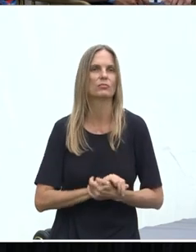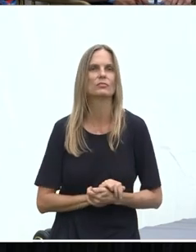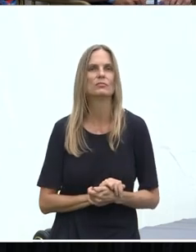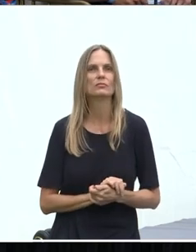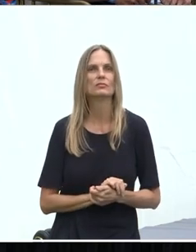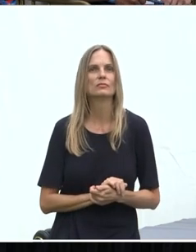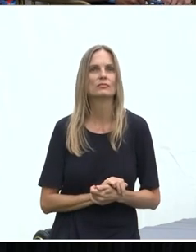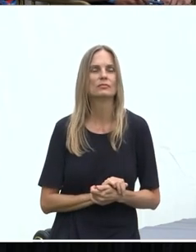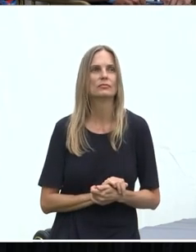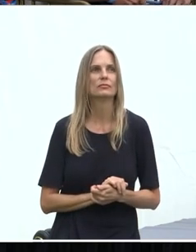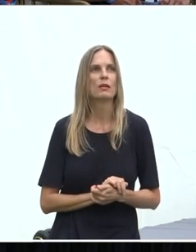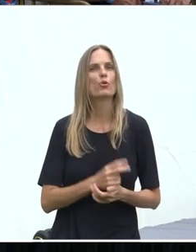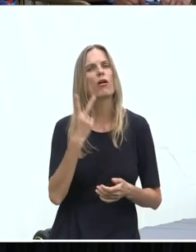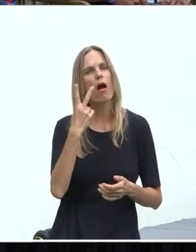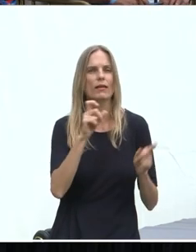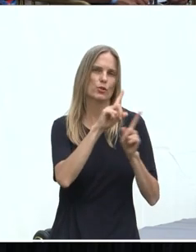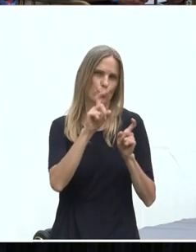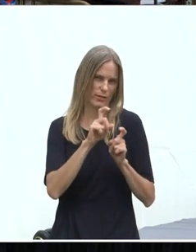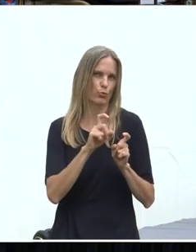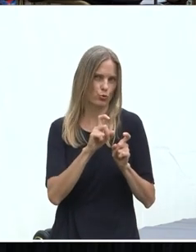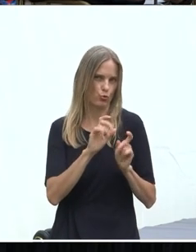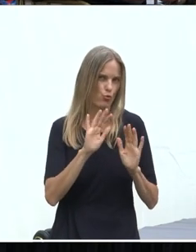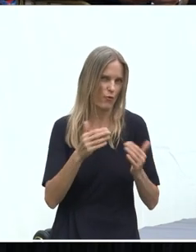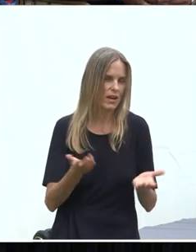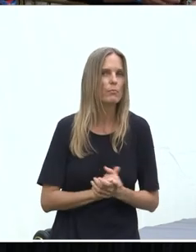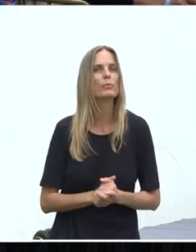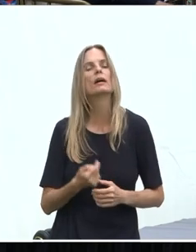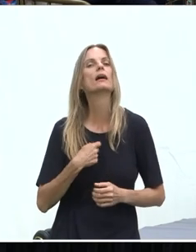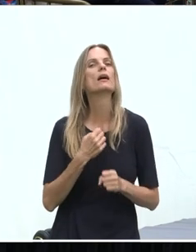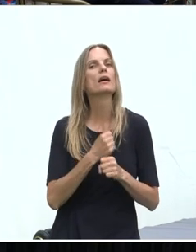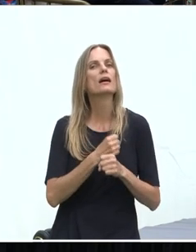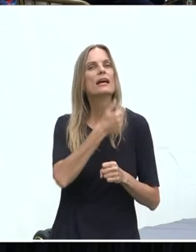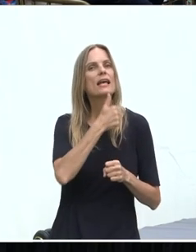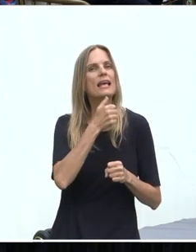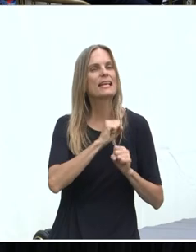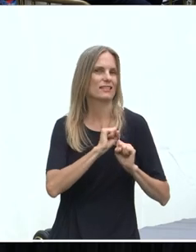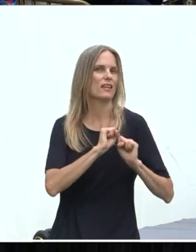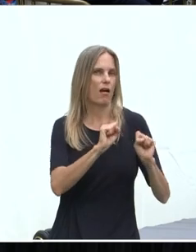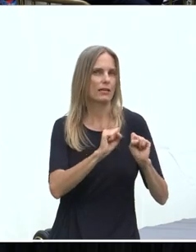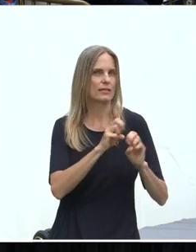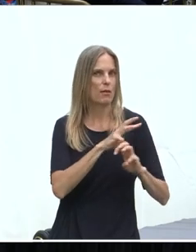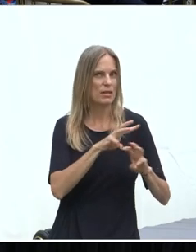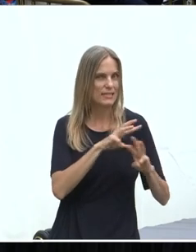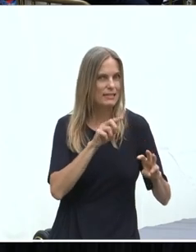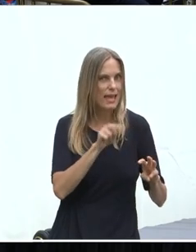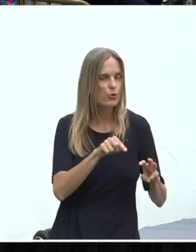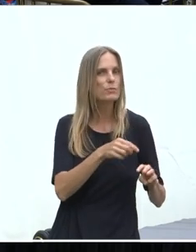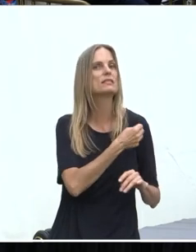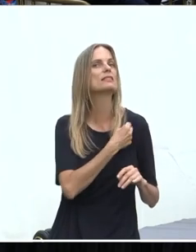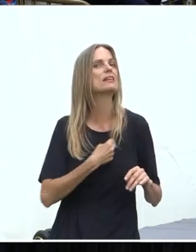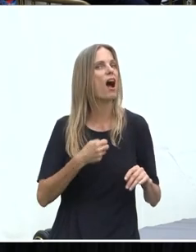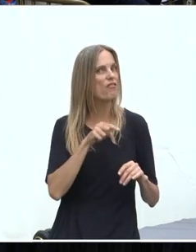Since I have the microphone, I'll ask two questions, if you permit me. I work in the Estonian Ministry of Defense, and the Defense Forces have gone through